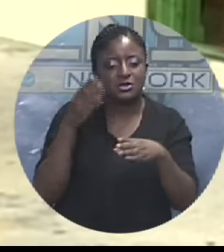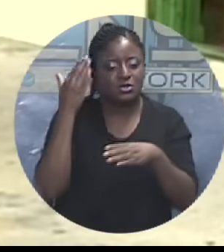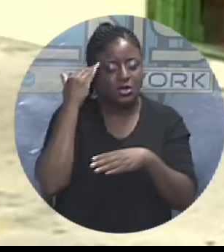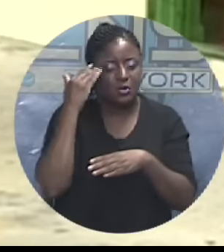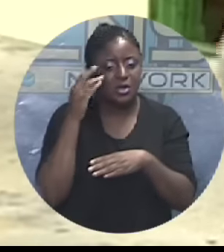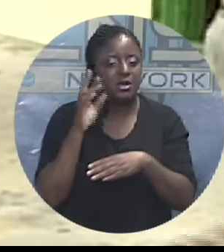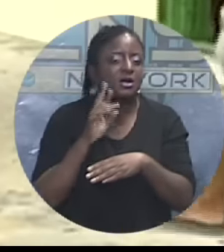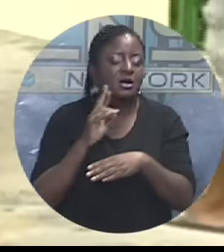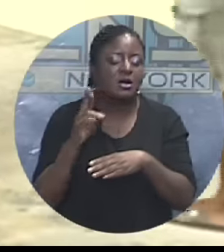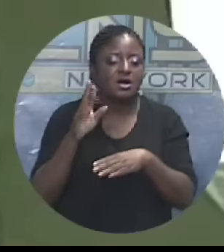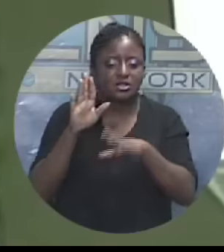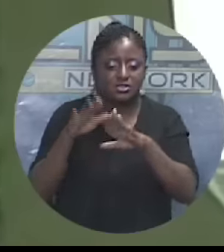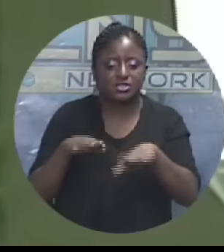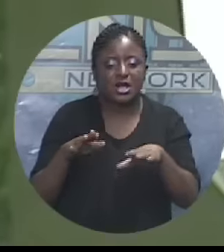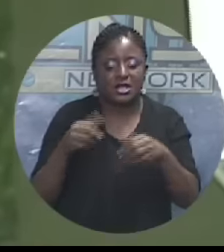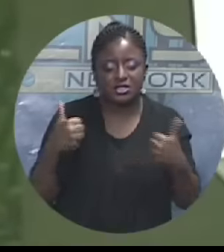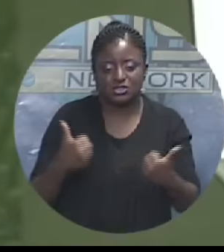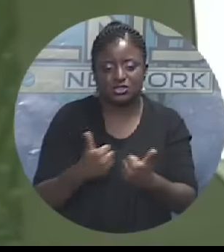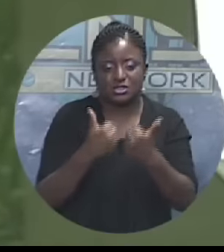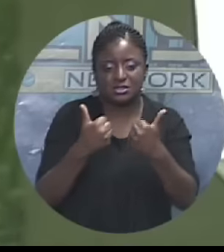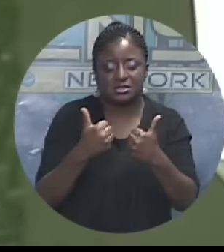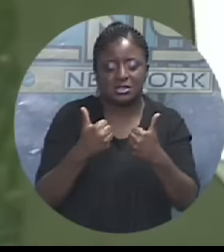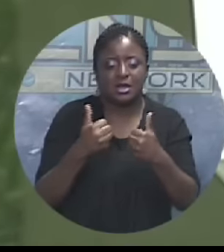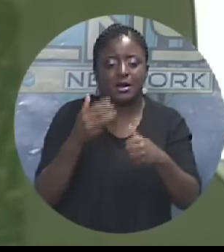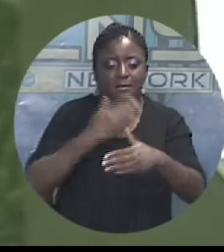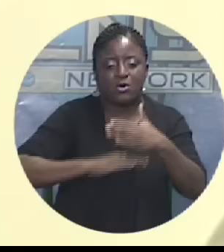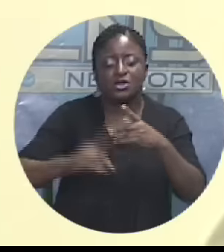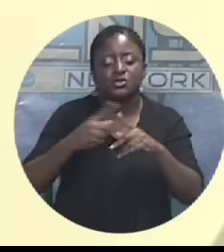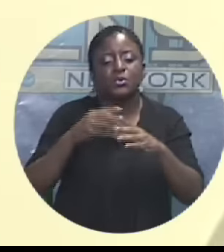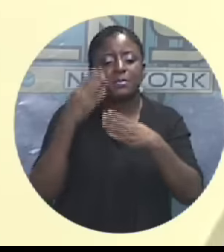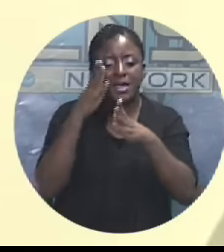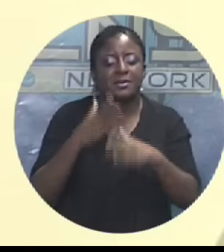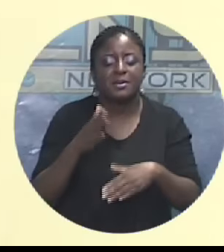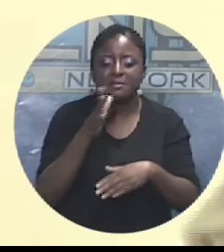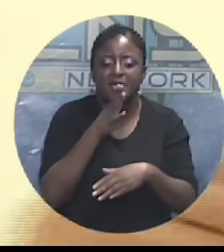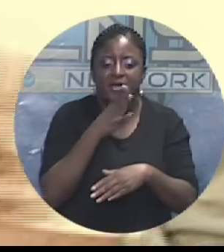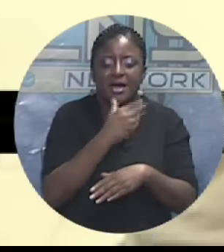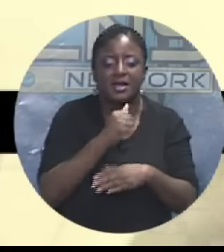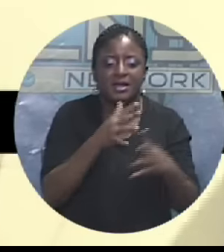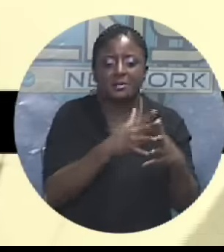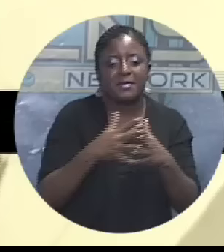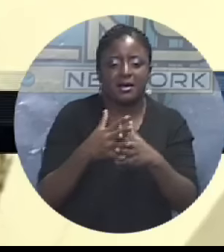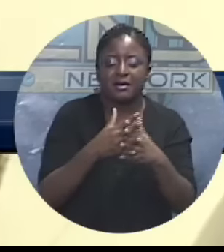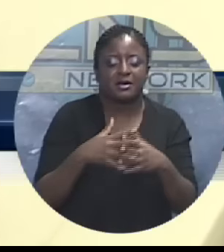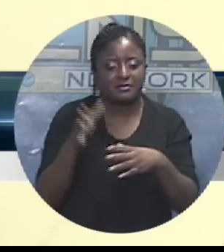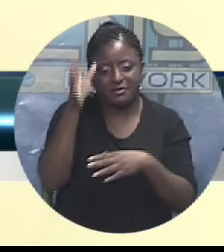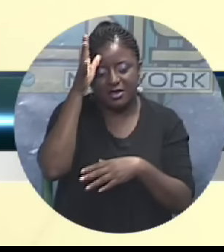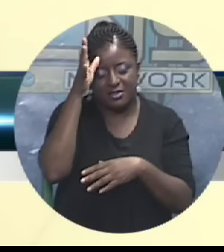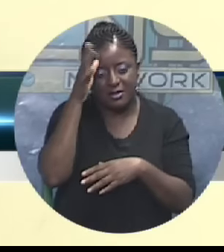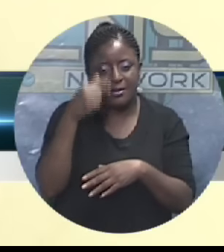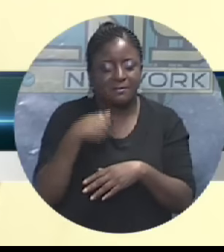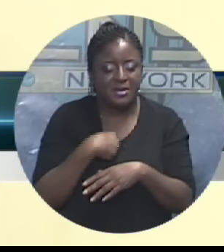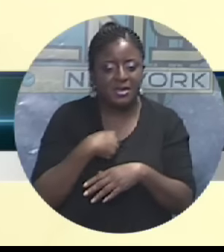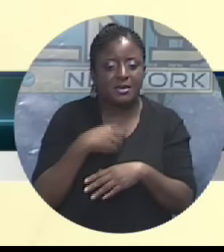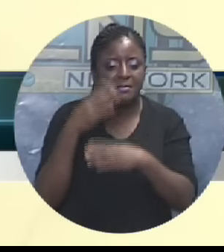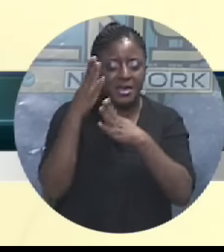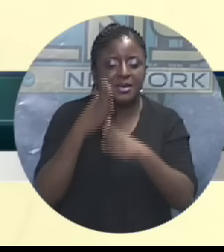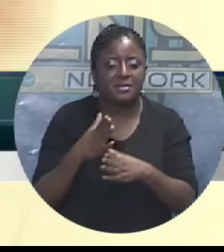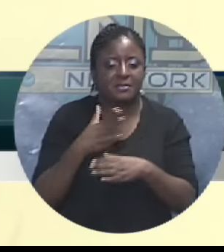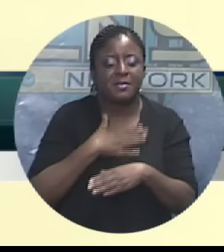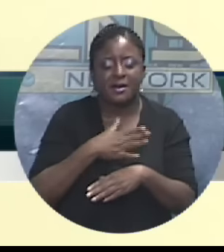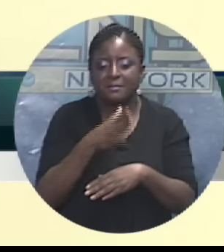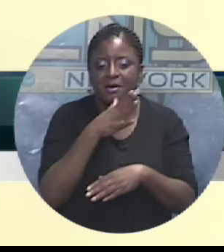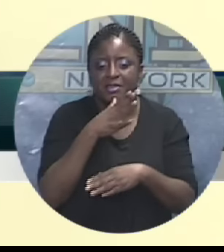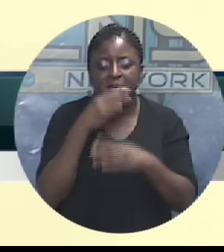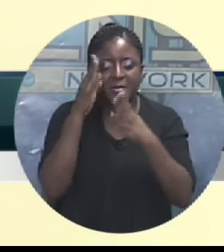as a child born to a Bahamian mother and American father. Me being Bahamian, my mother being Bahamian, we really don't have any rights